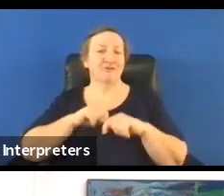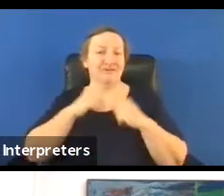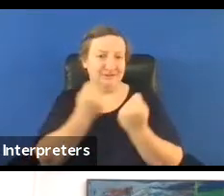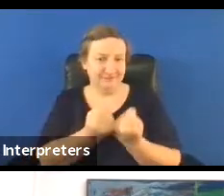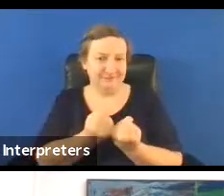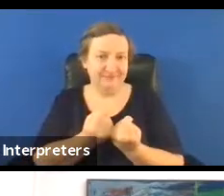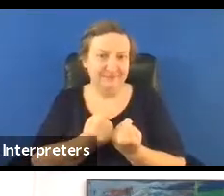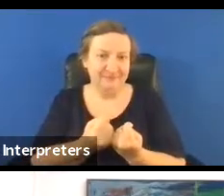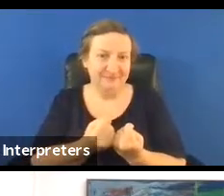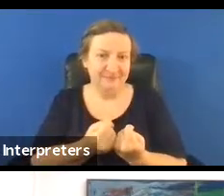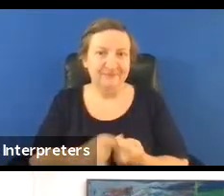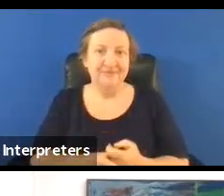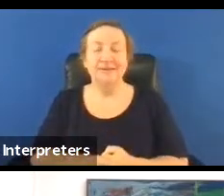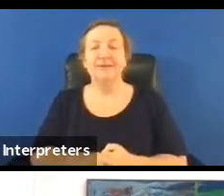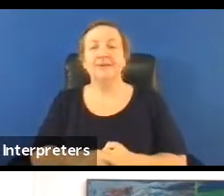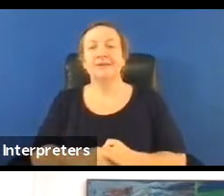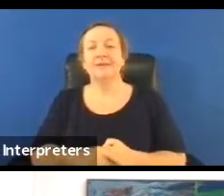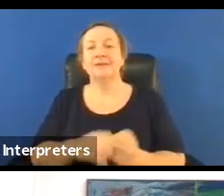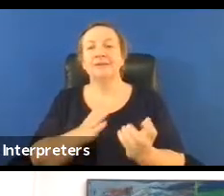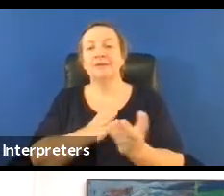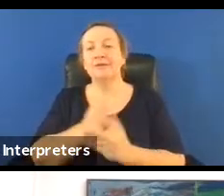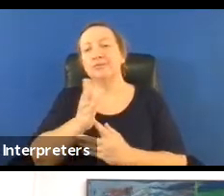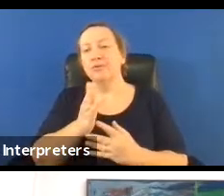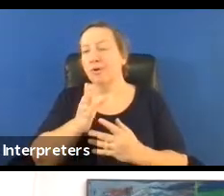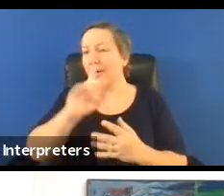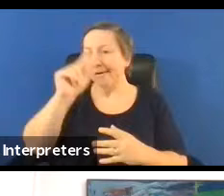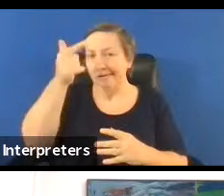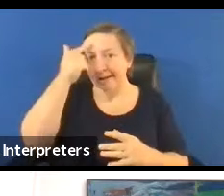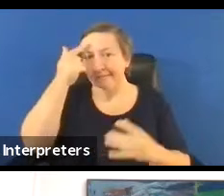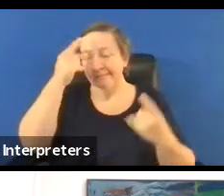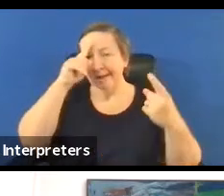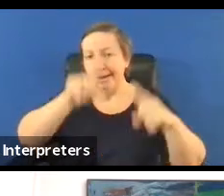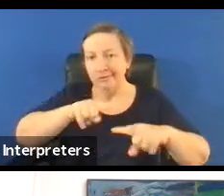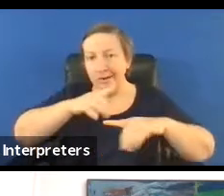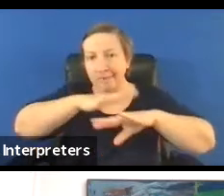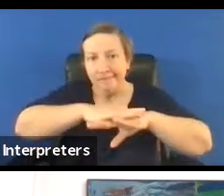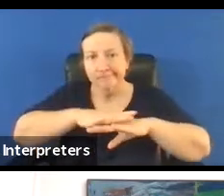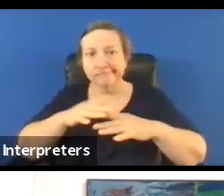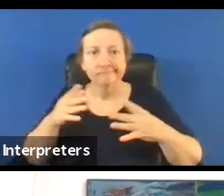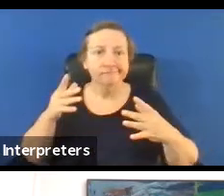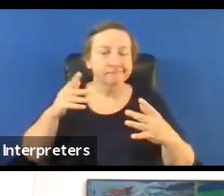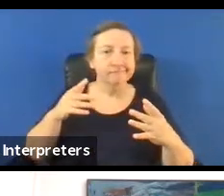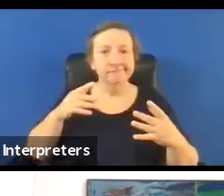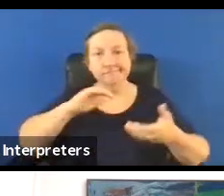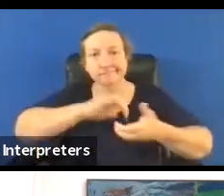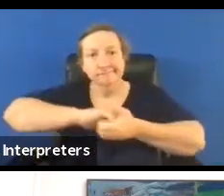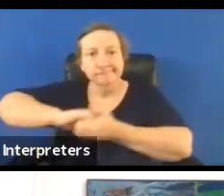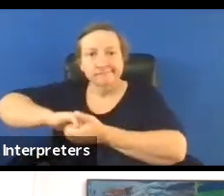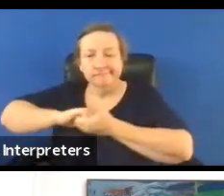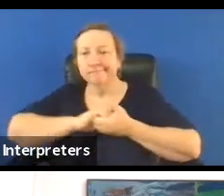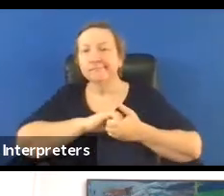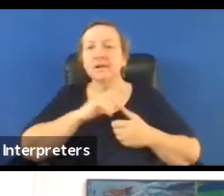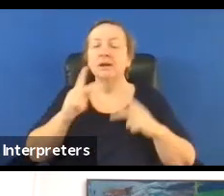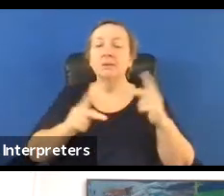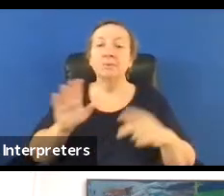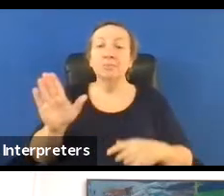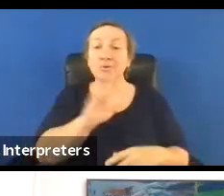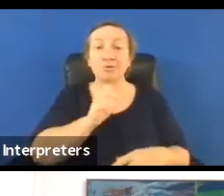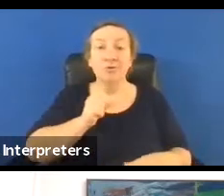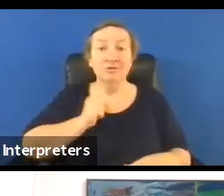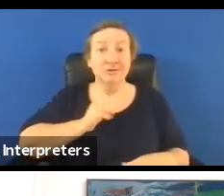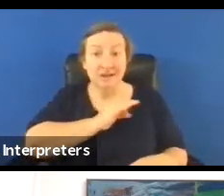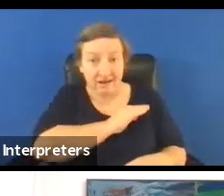via intergovernmental agreements. So folks from your staff are getting or having